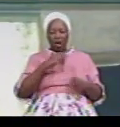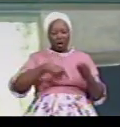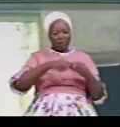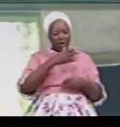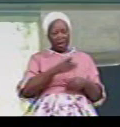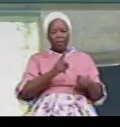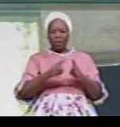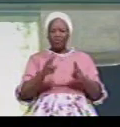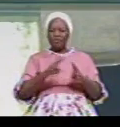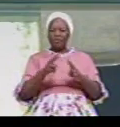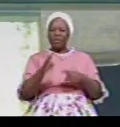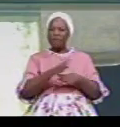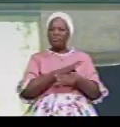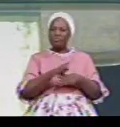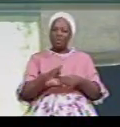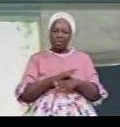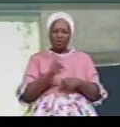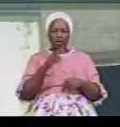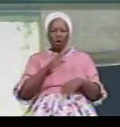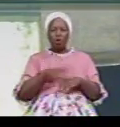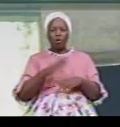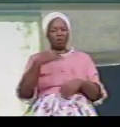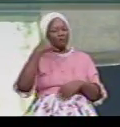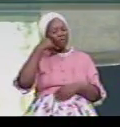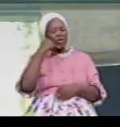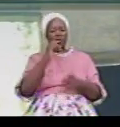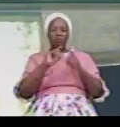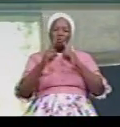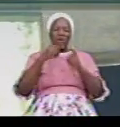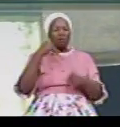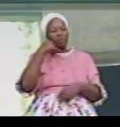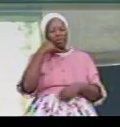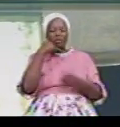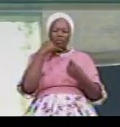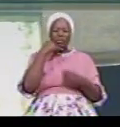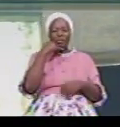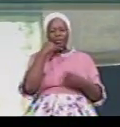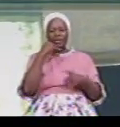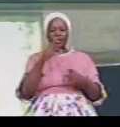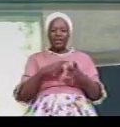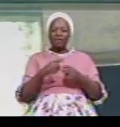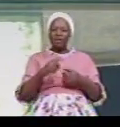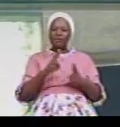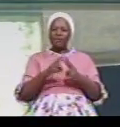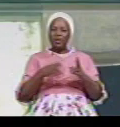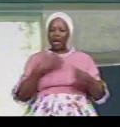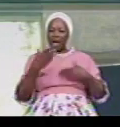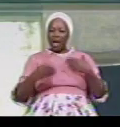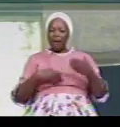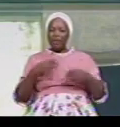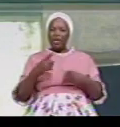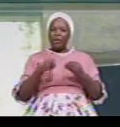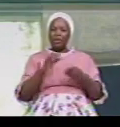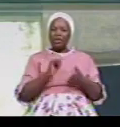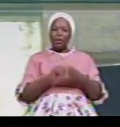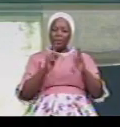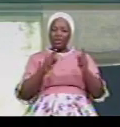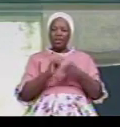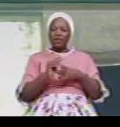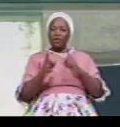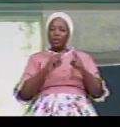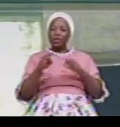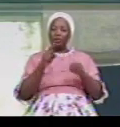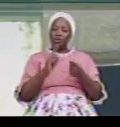You're on the phone, and you're talking to somebody, and you're so excited about the person you are talking to. You're